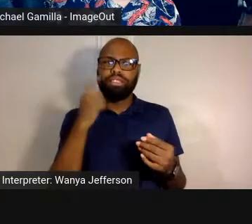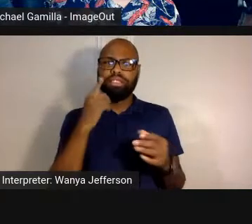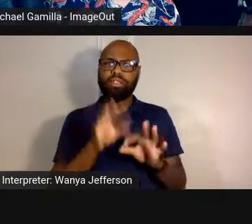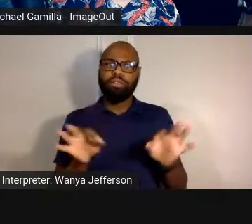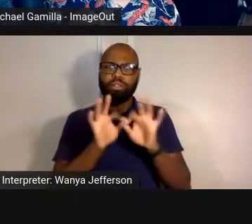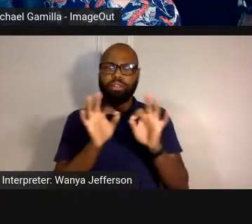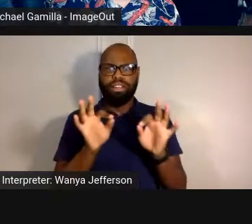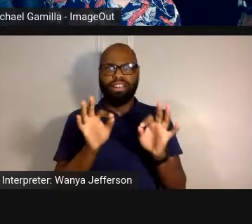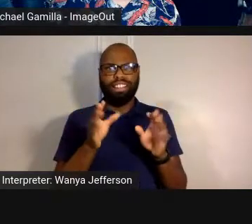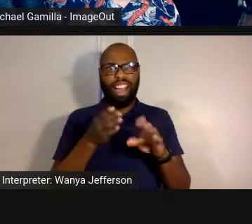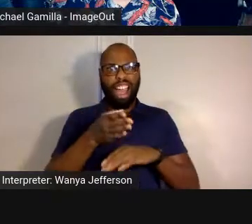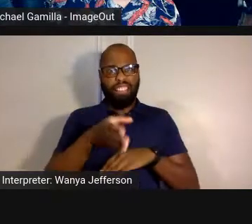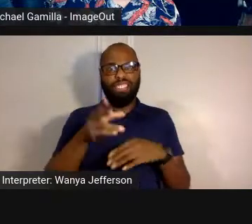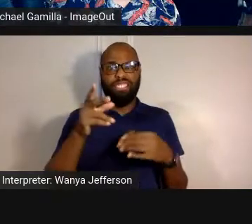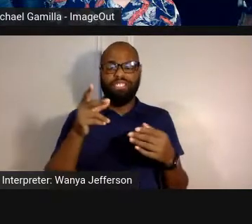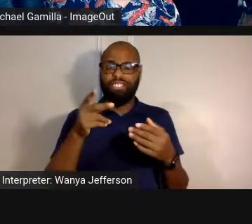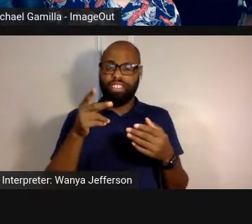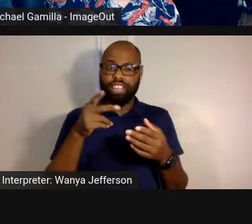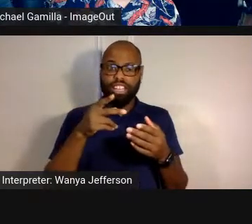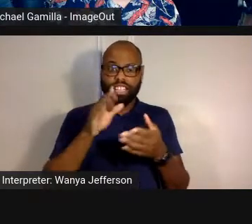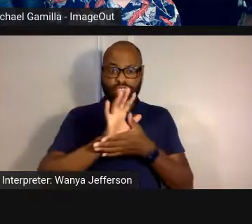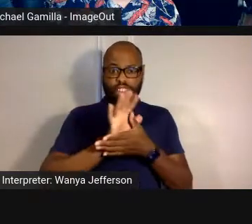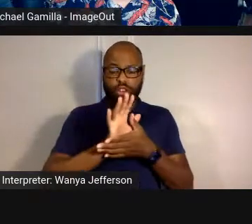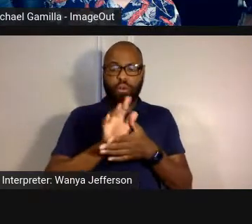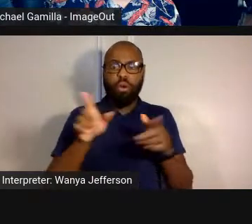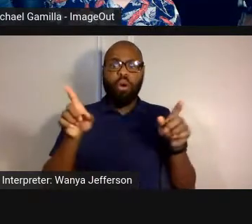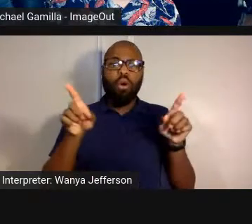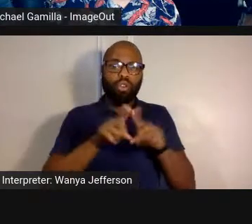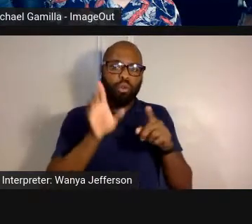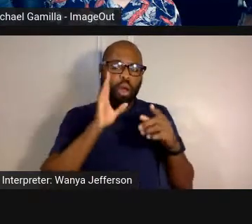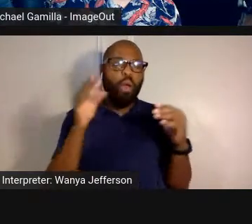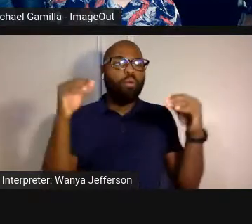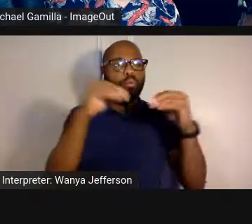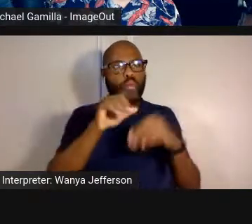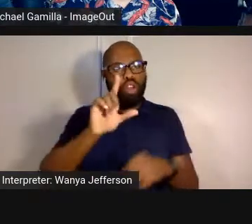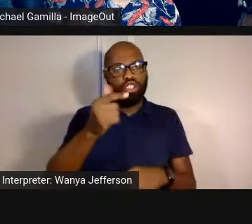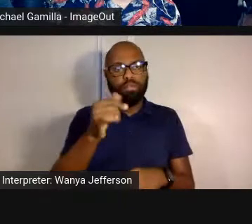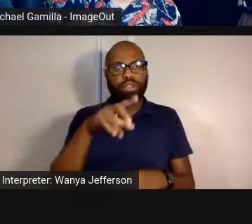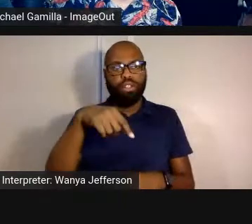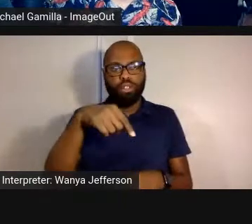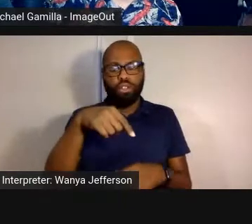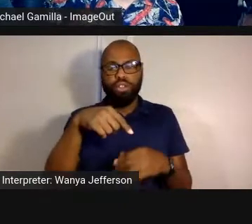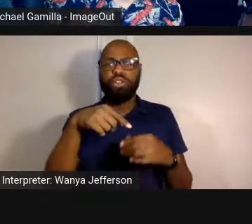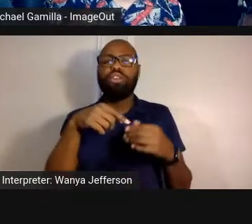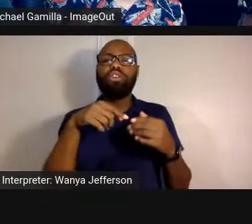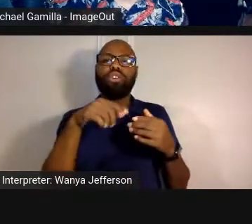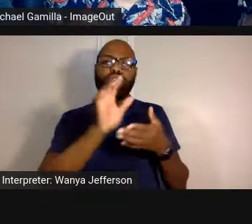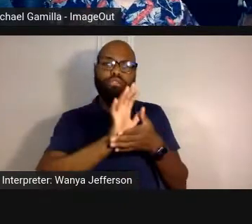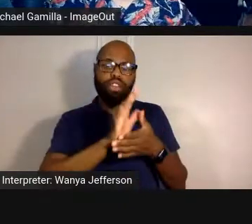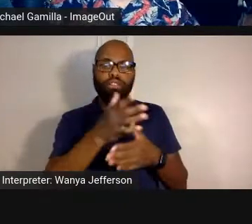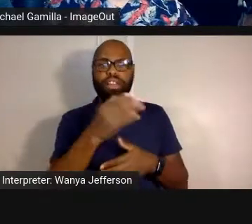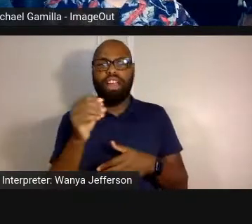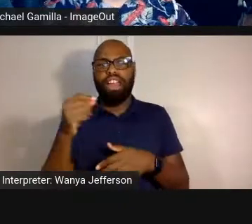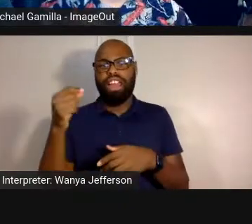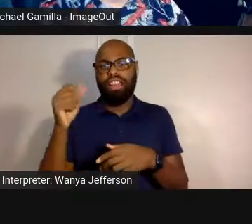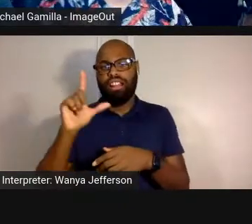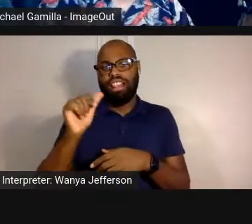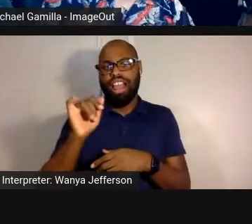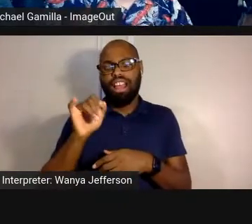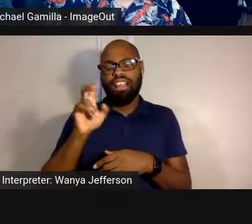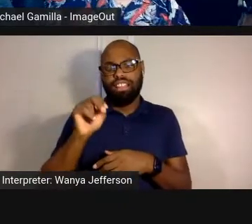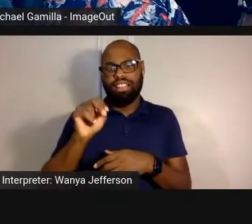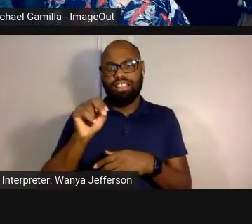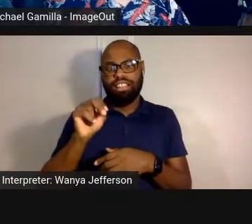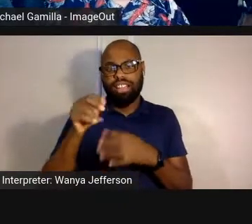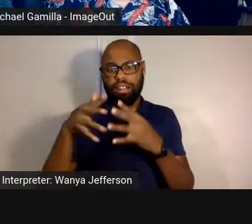more LGBT films. There will be more films about Latin America and Latino films. And you know, one of the other really important